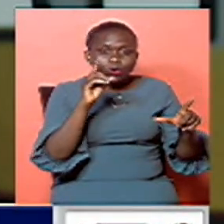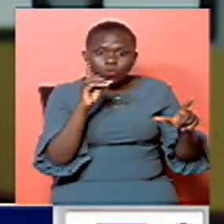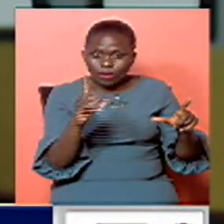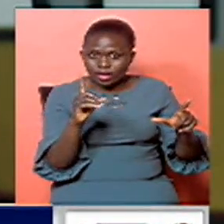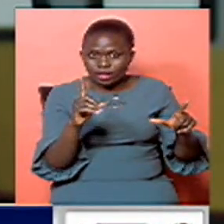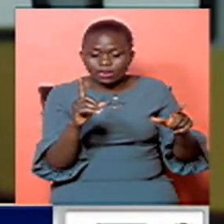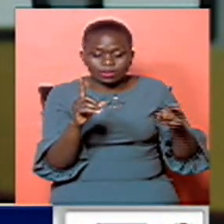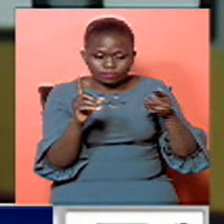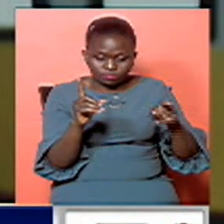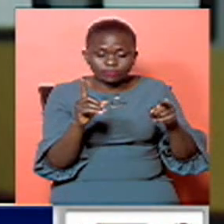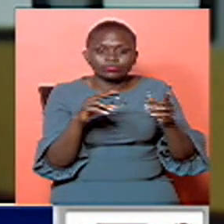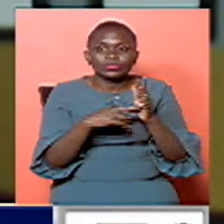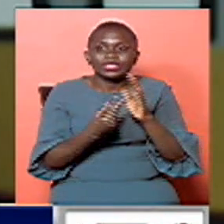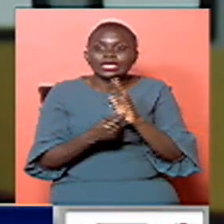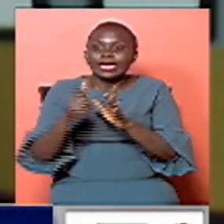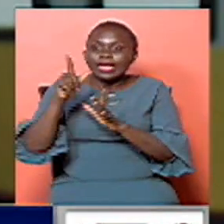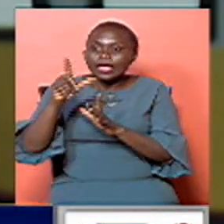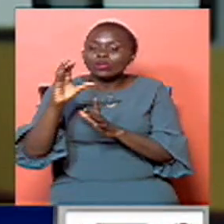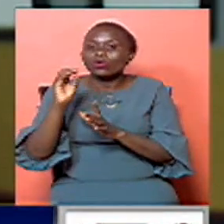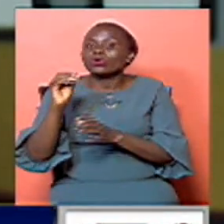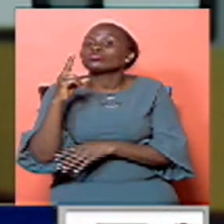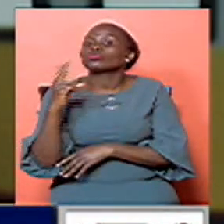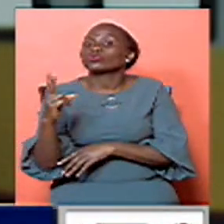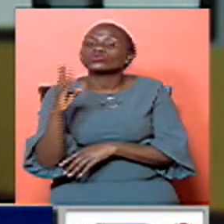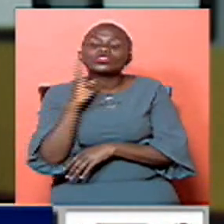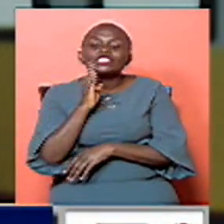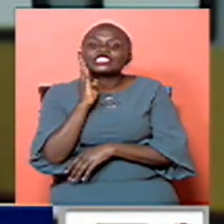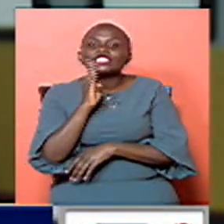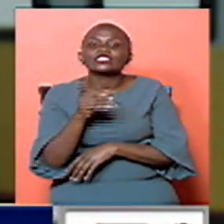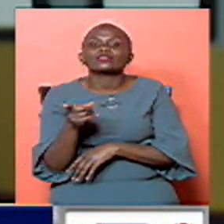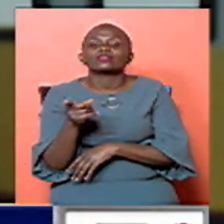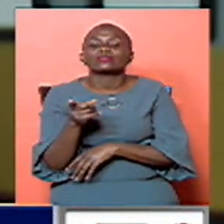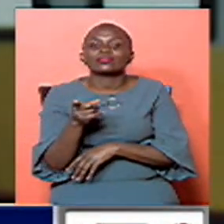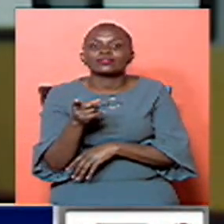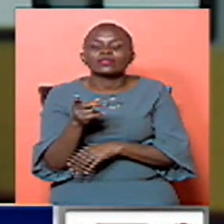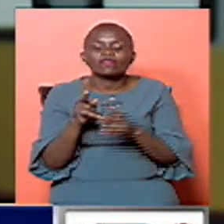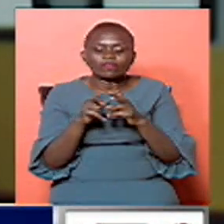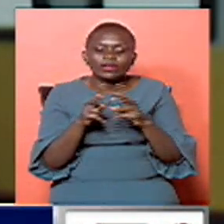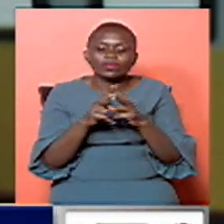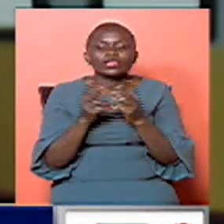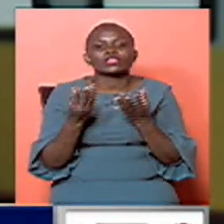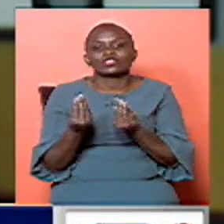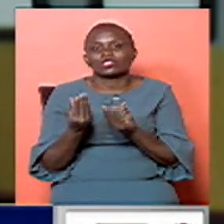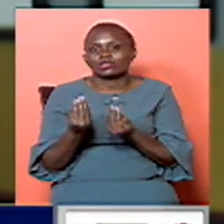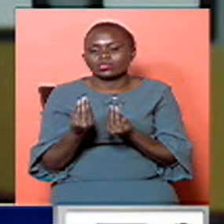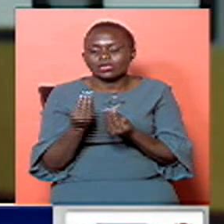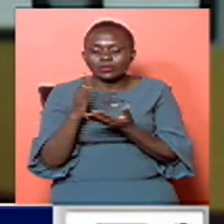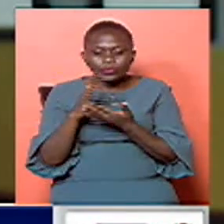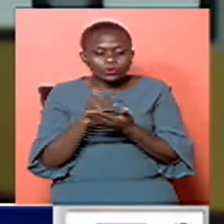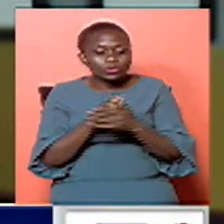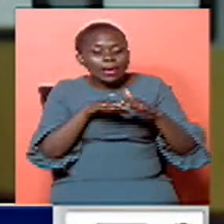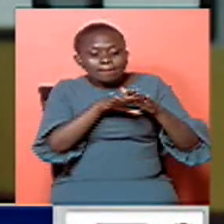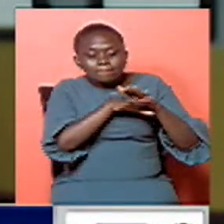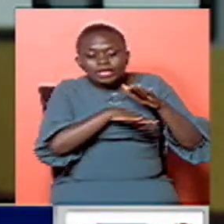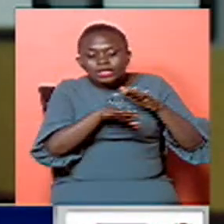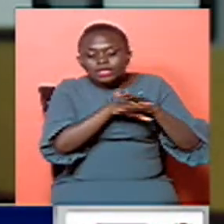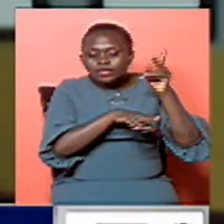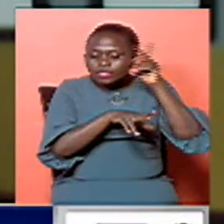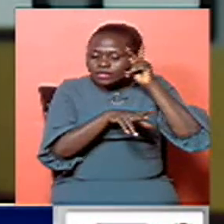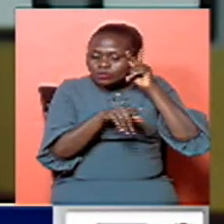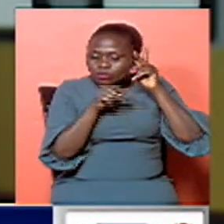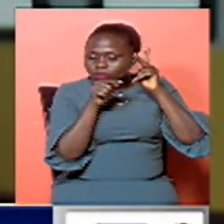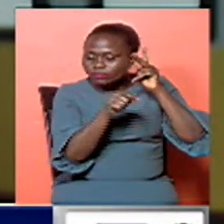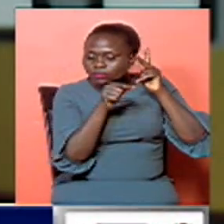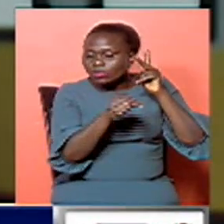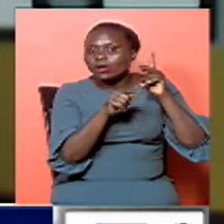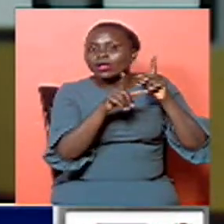to pick on language 2, which is L2, which would be English in this case, very, very easily. Because the basic skills that you've